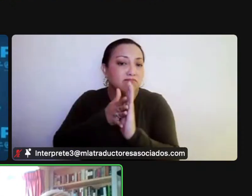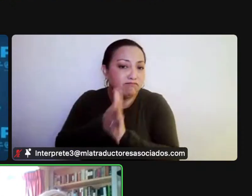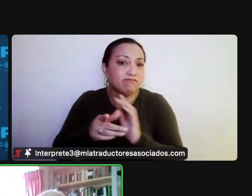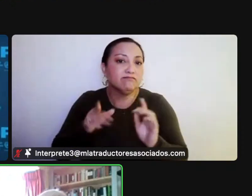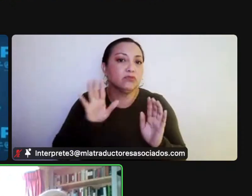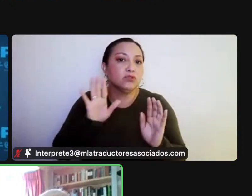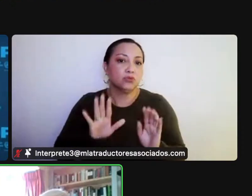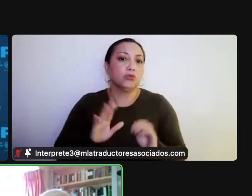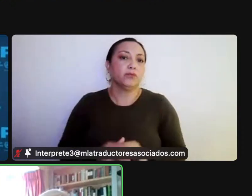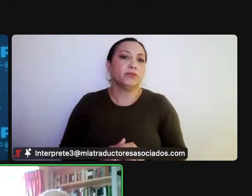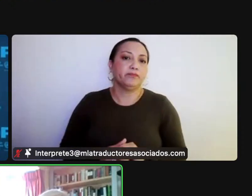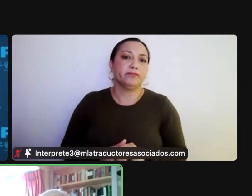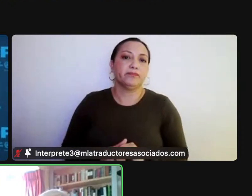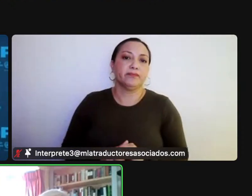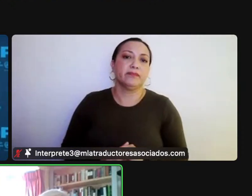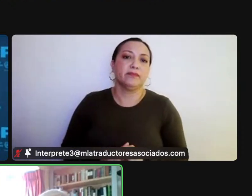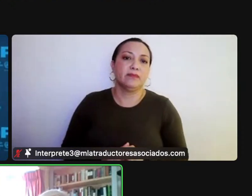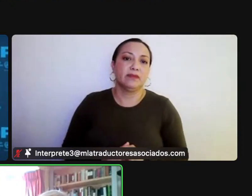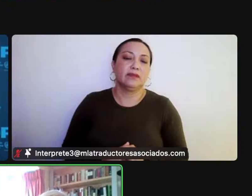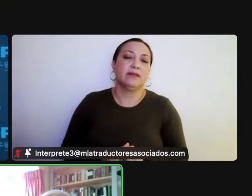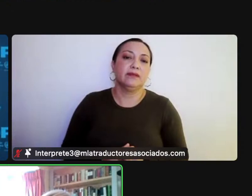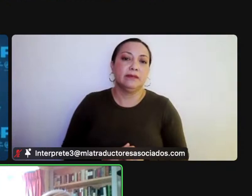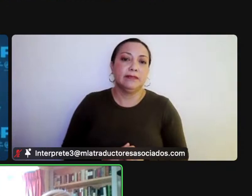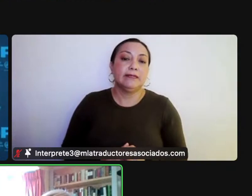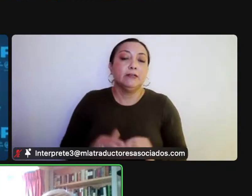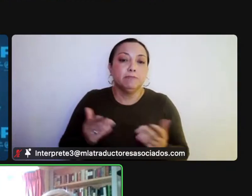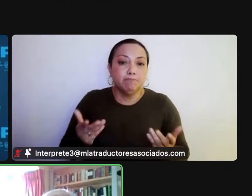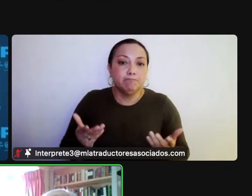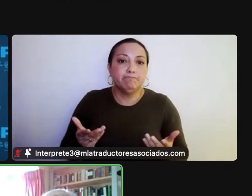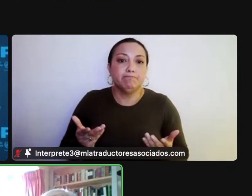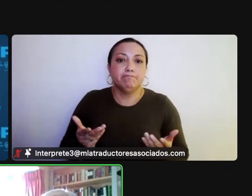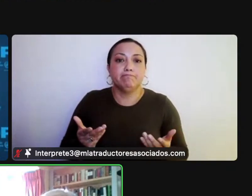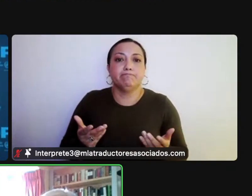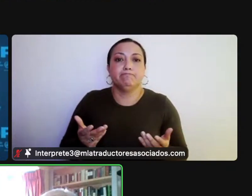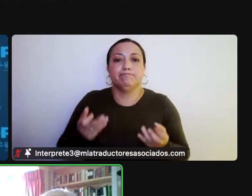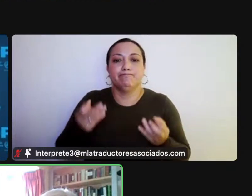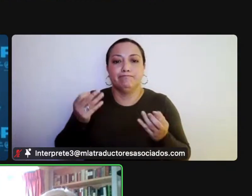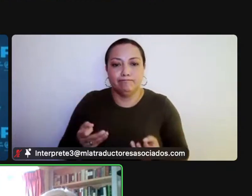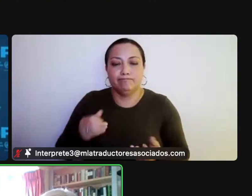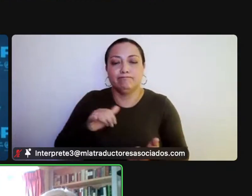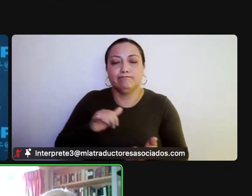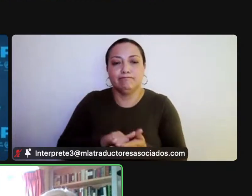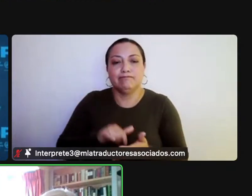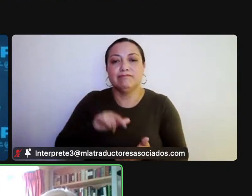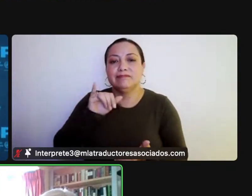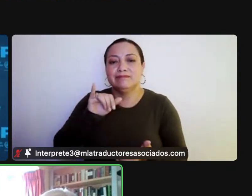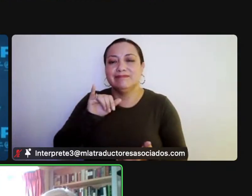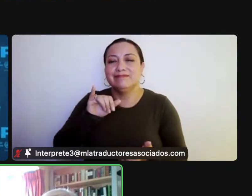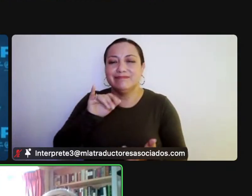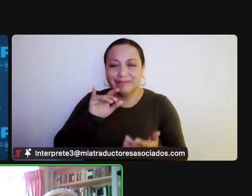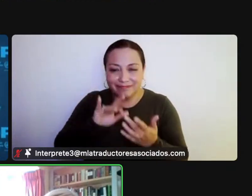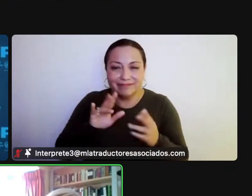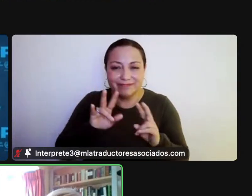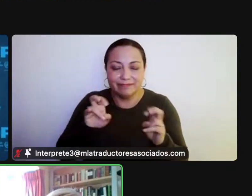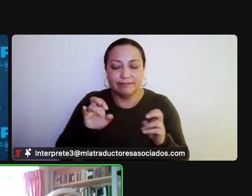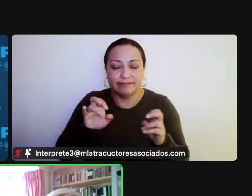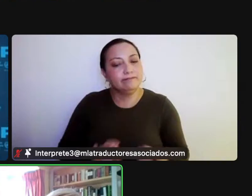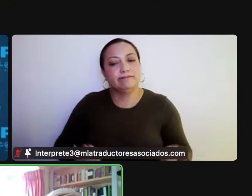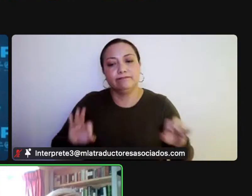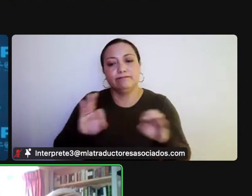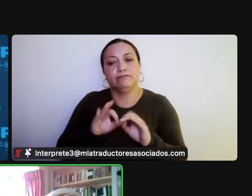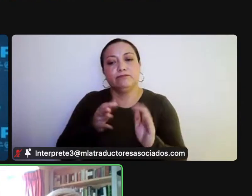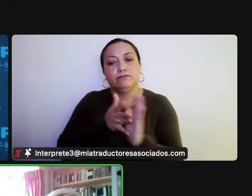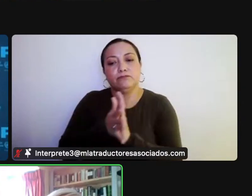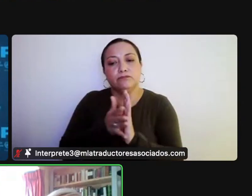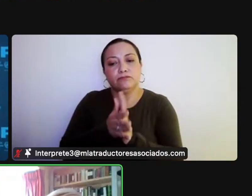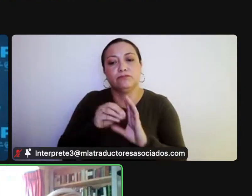WHO, so to show you as an emblem. de allí And es importante, dado que los próximos